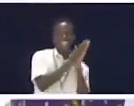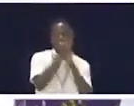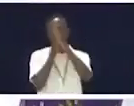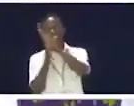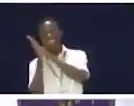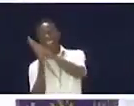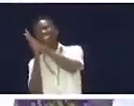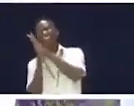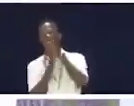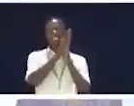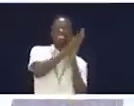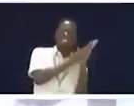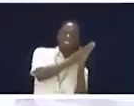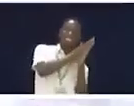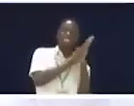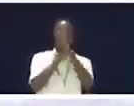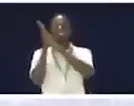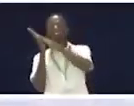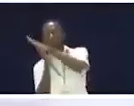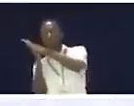Al hearing Yesu ba iya ka munkawo go iya o.